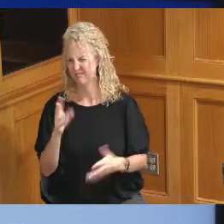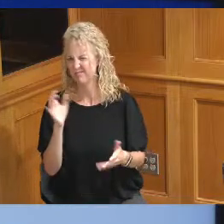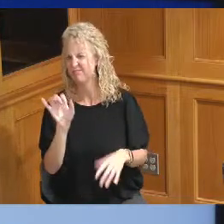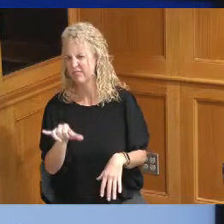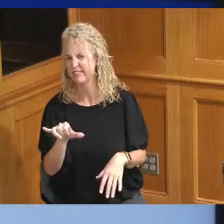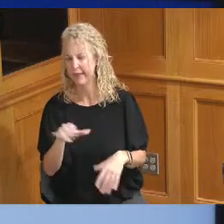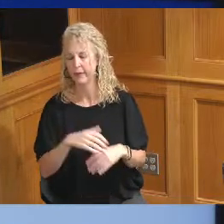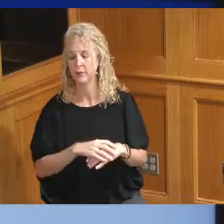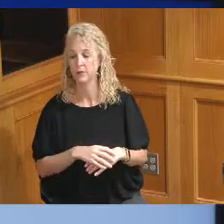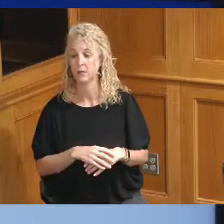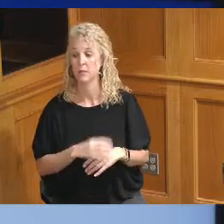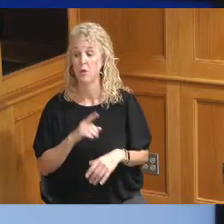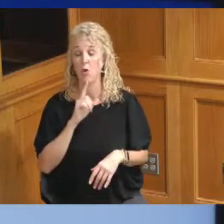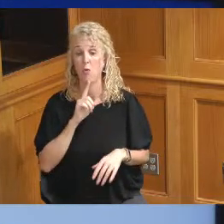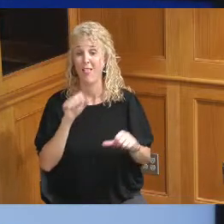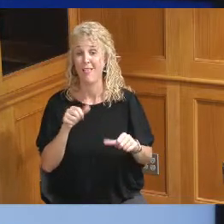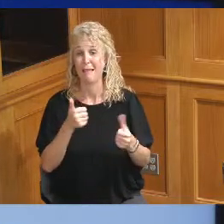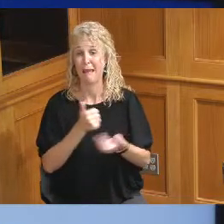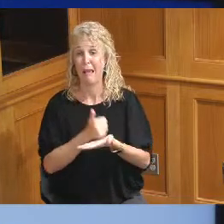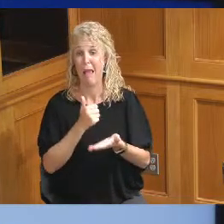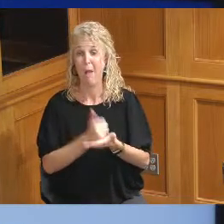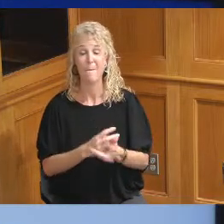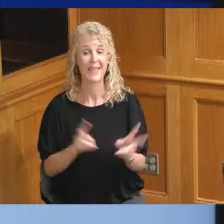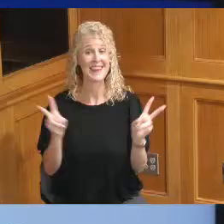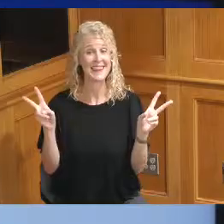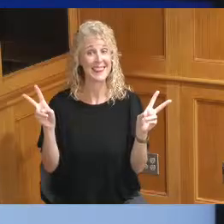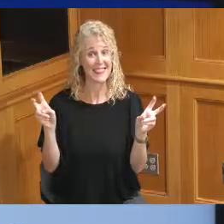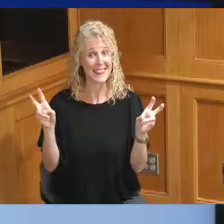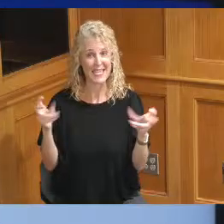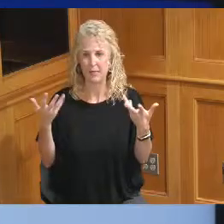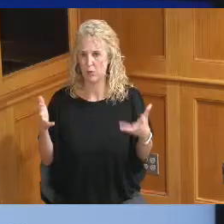help push these themes out to the rest of our